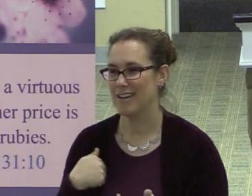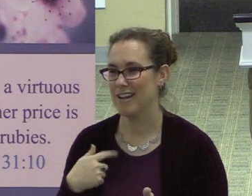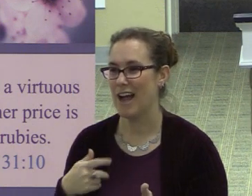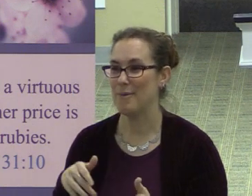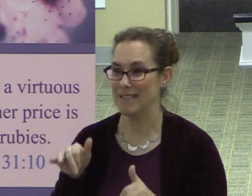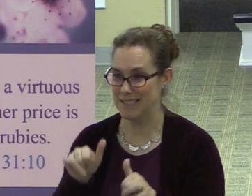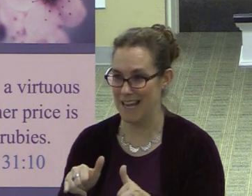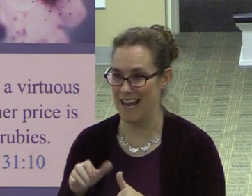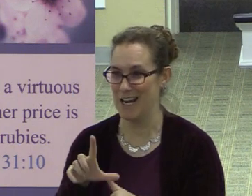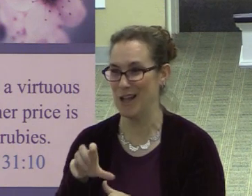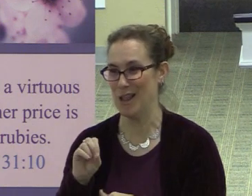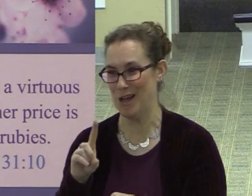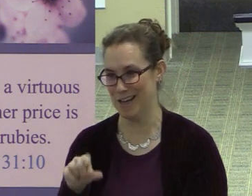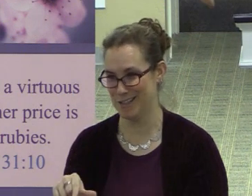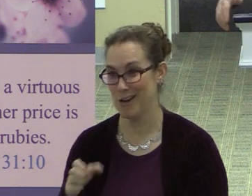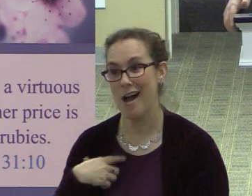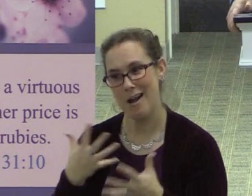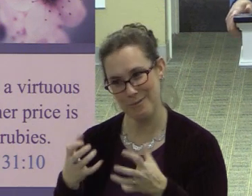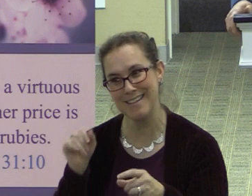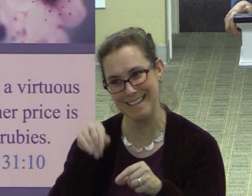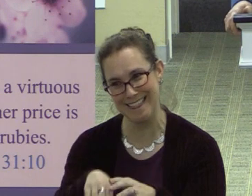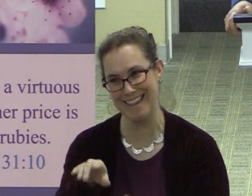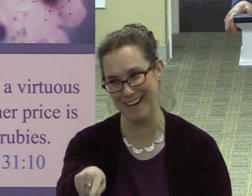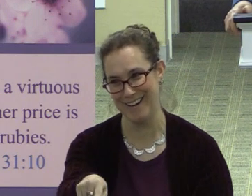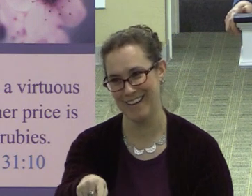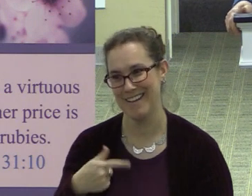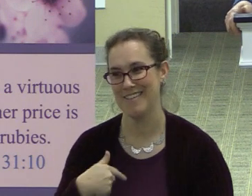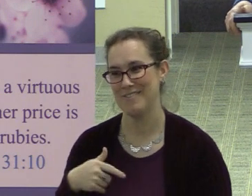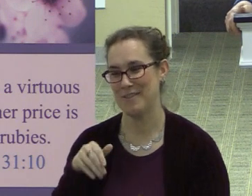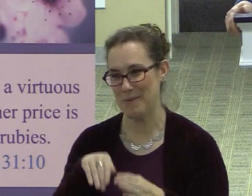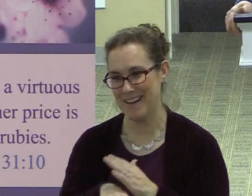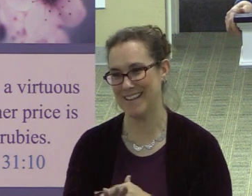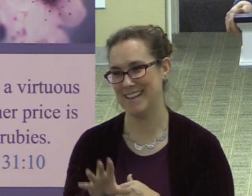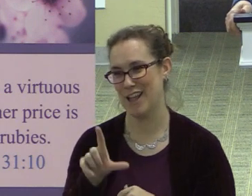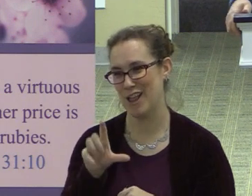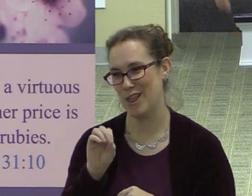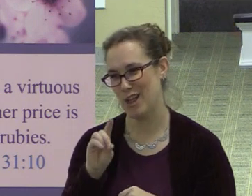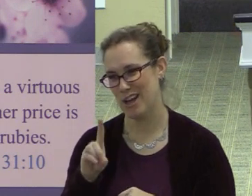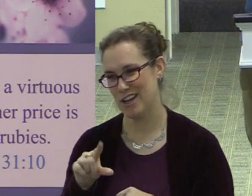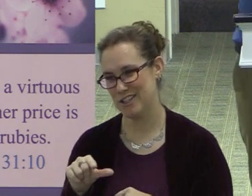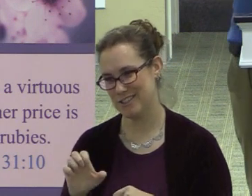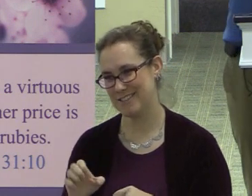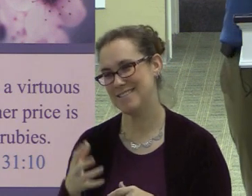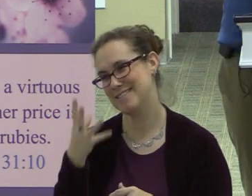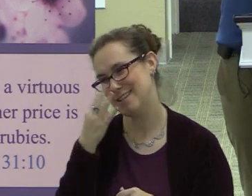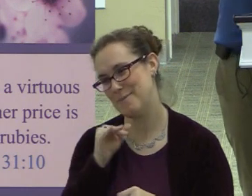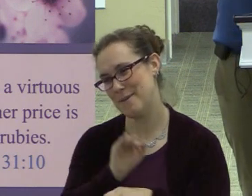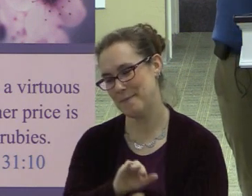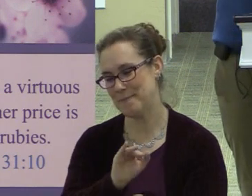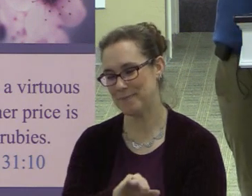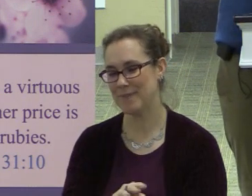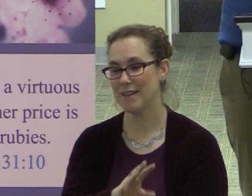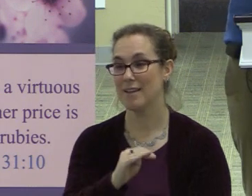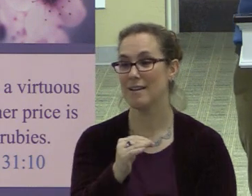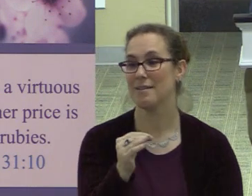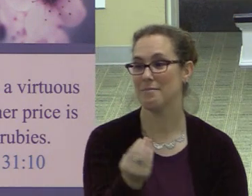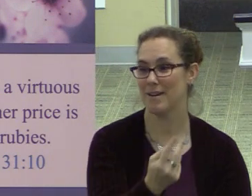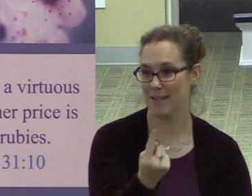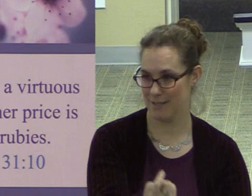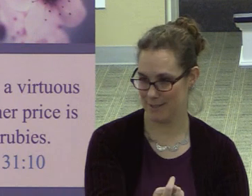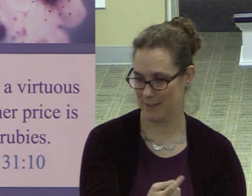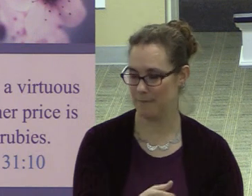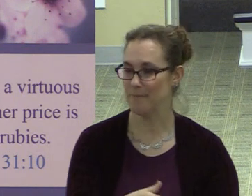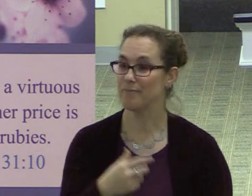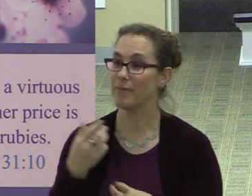the lodge. I'm not sleeping in the motorhome, I went in that lodge. Went in the lodge and slept that night. So that was Monday into Tuesday.